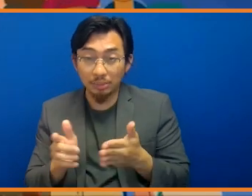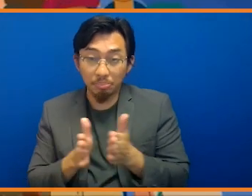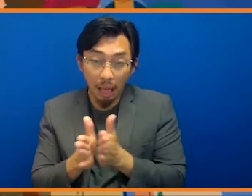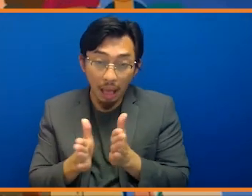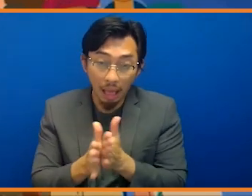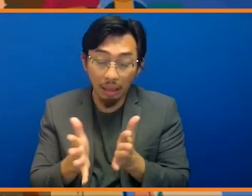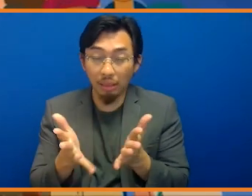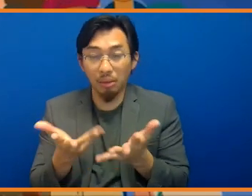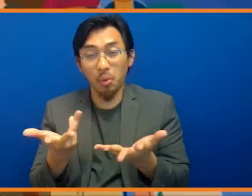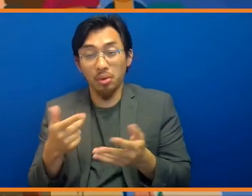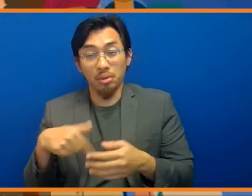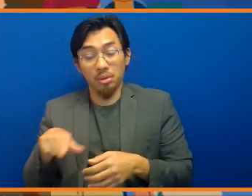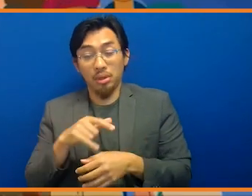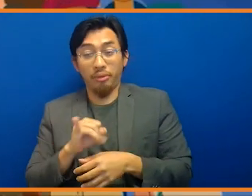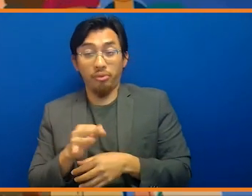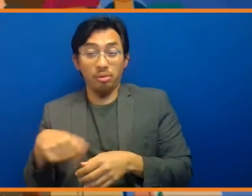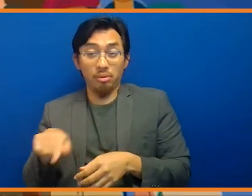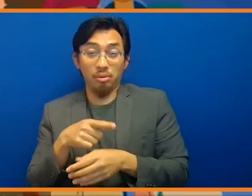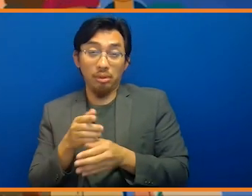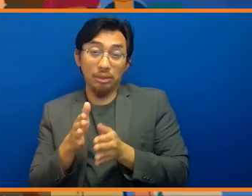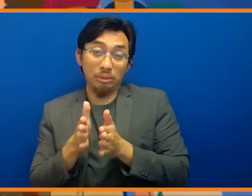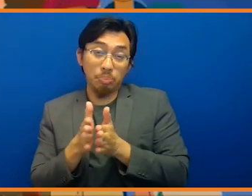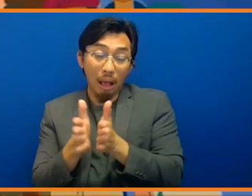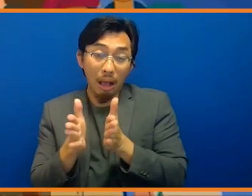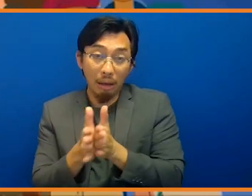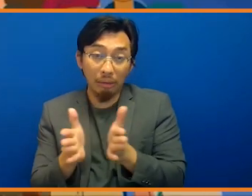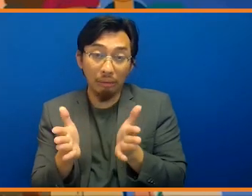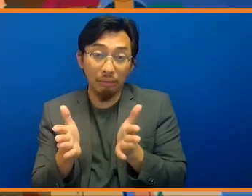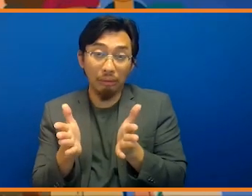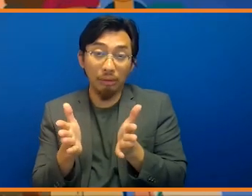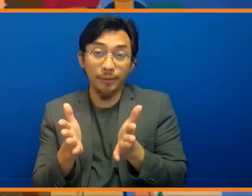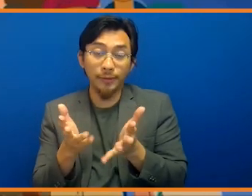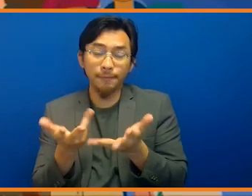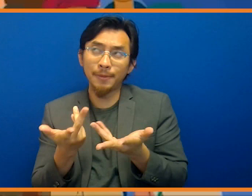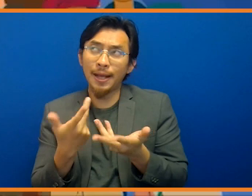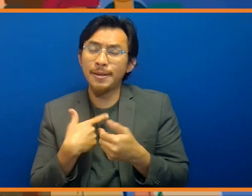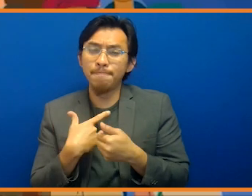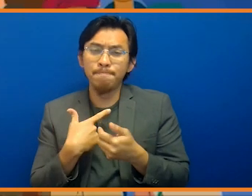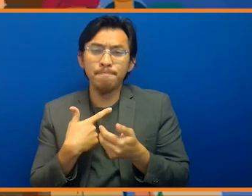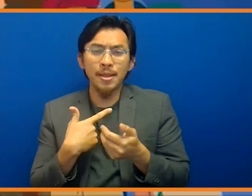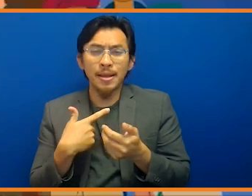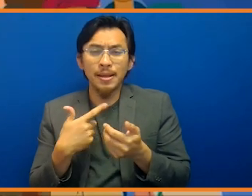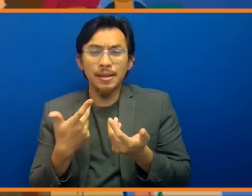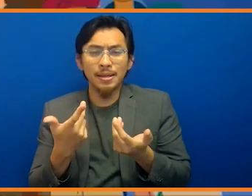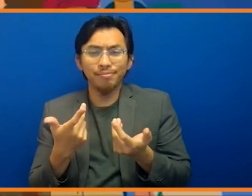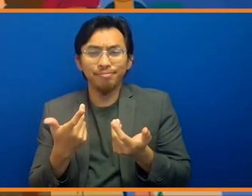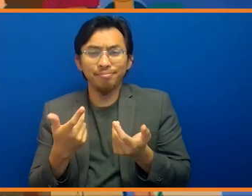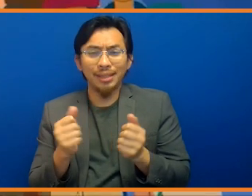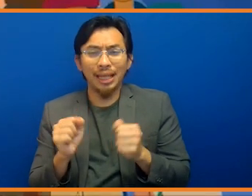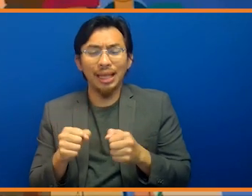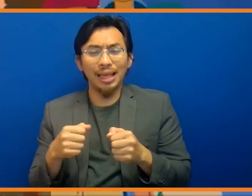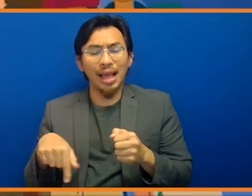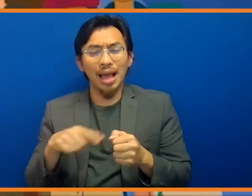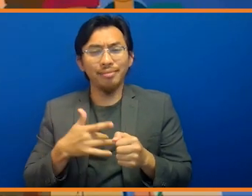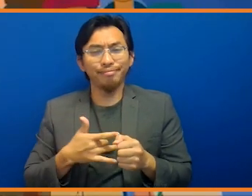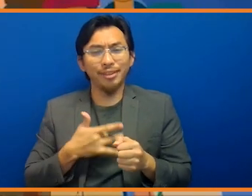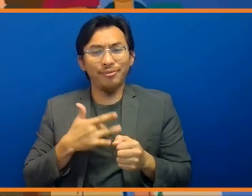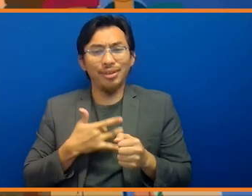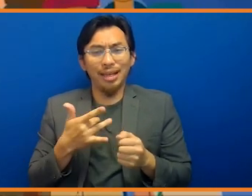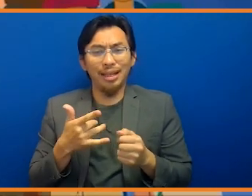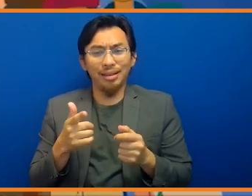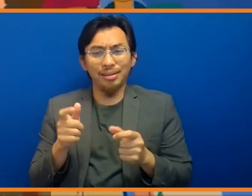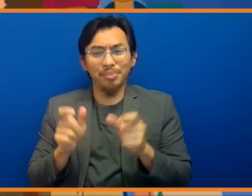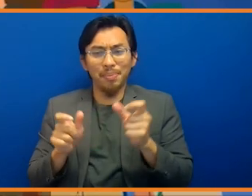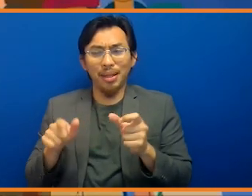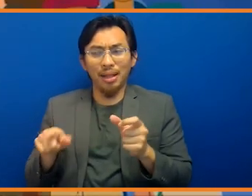if we explain, um I mean, we can make this feeling like people